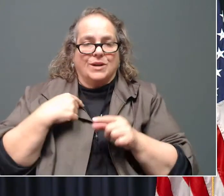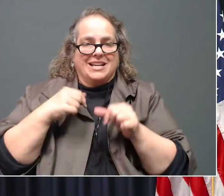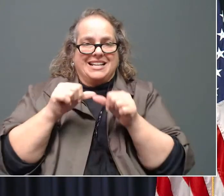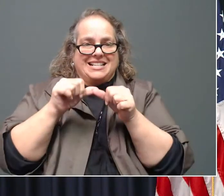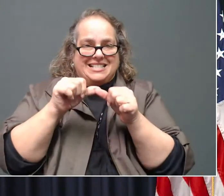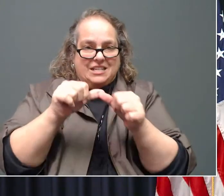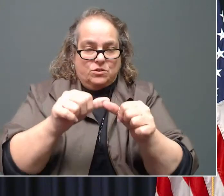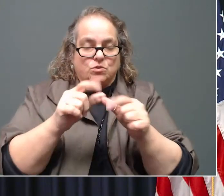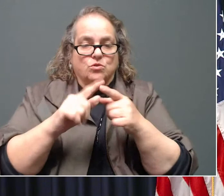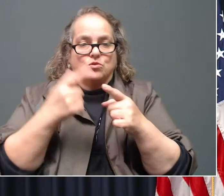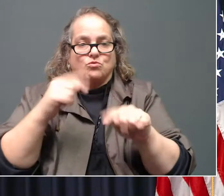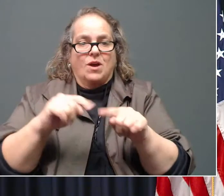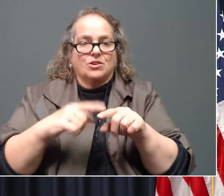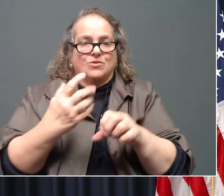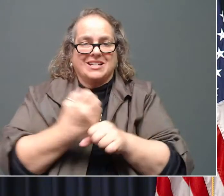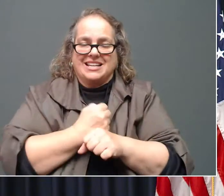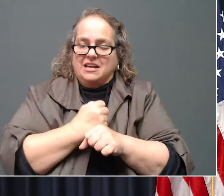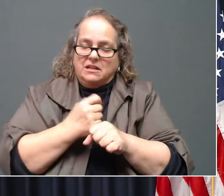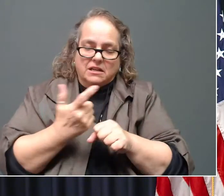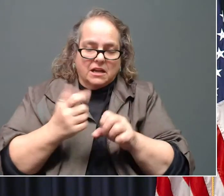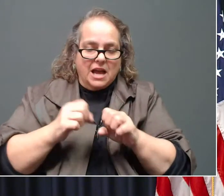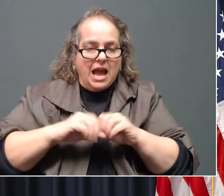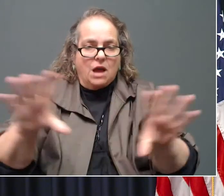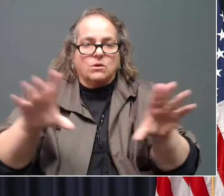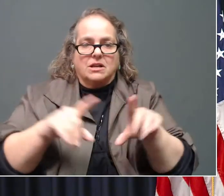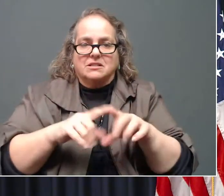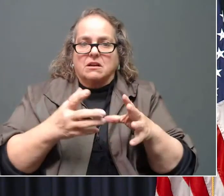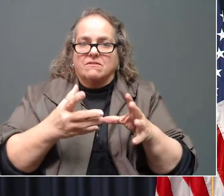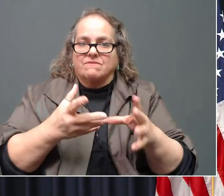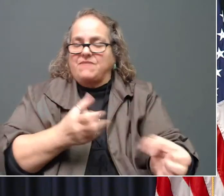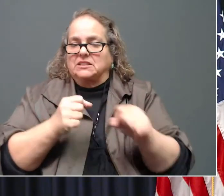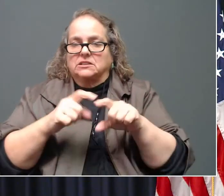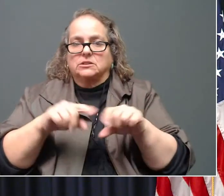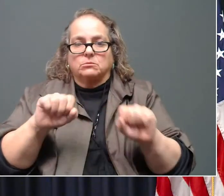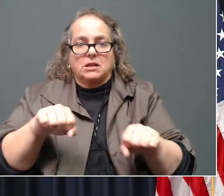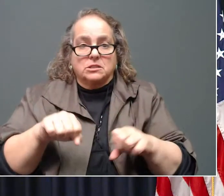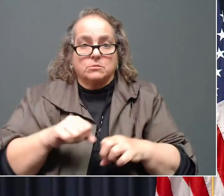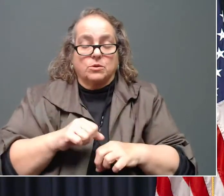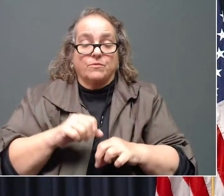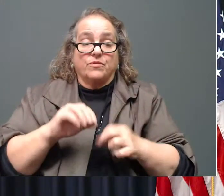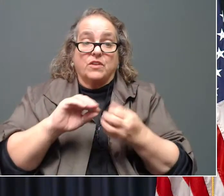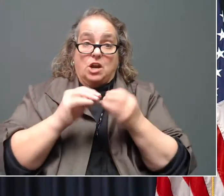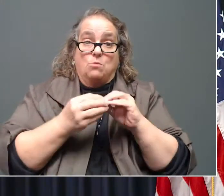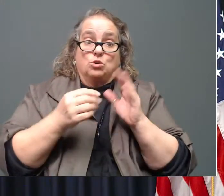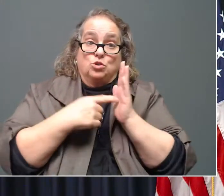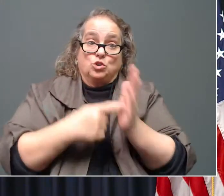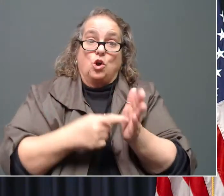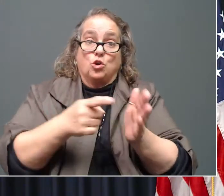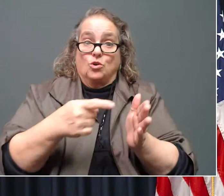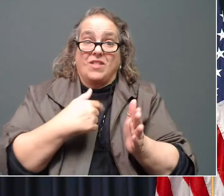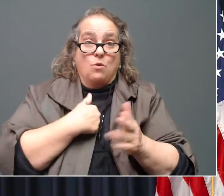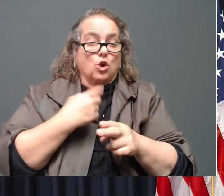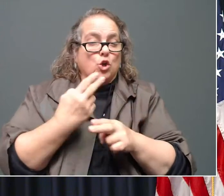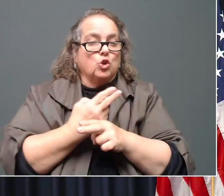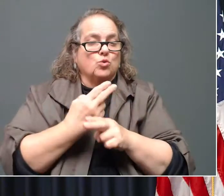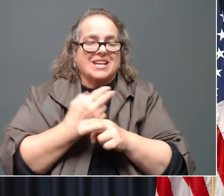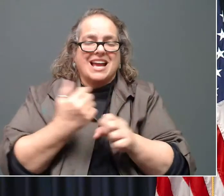this out as quickly as possible. But again, the numbers show you that we're using everything we've got,